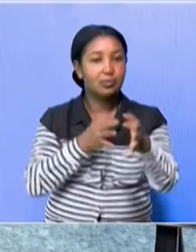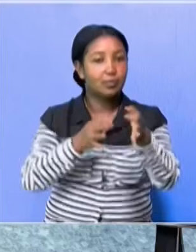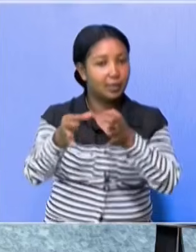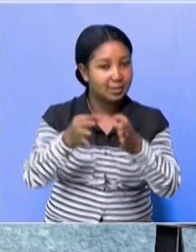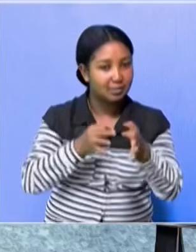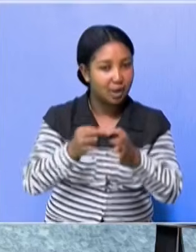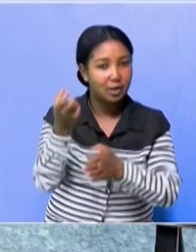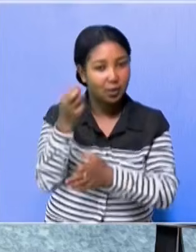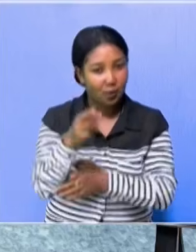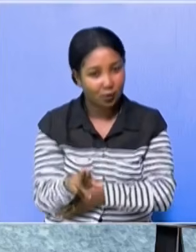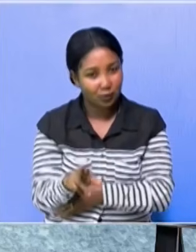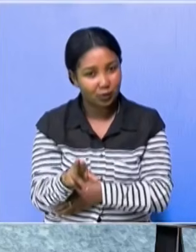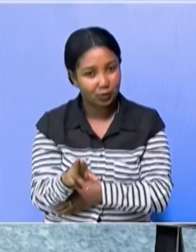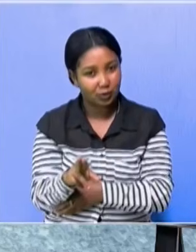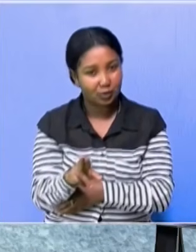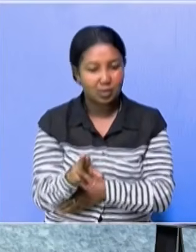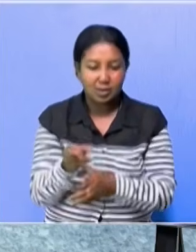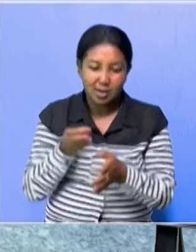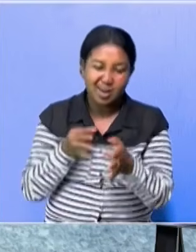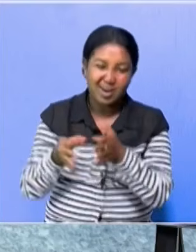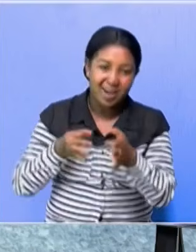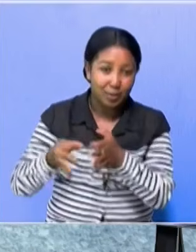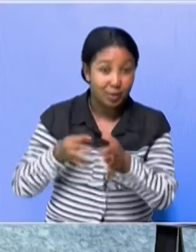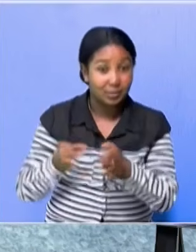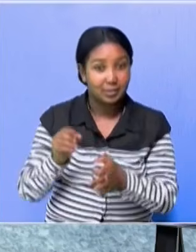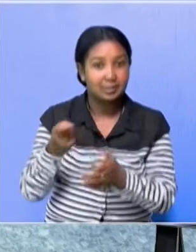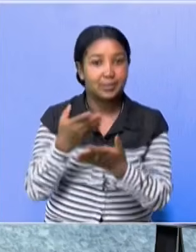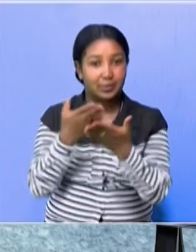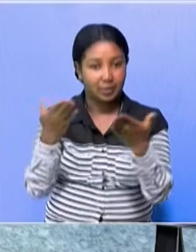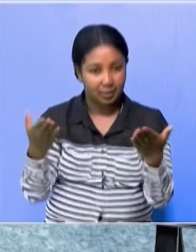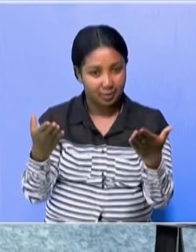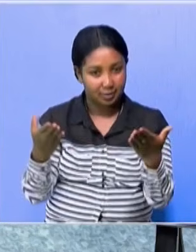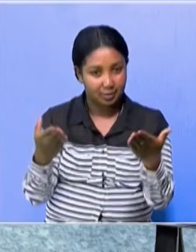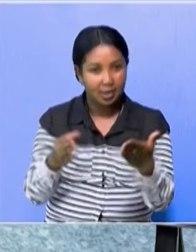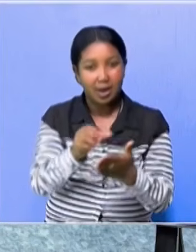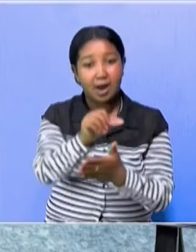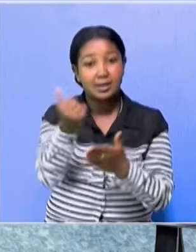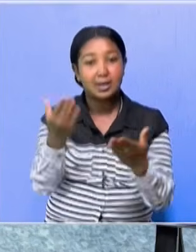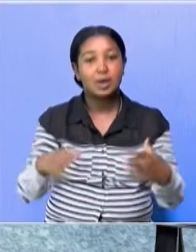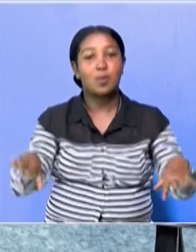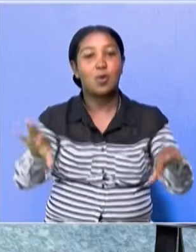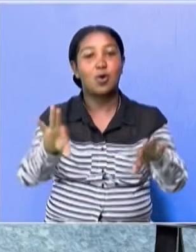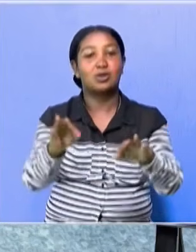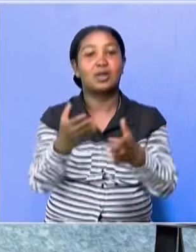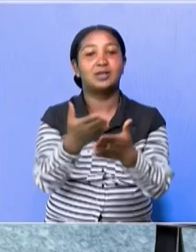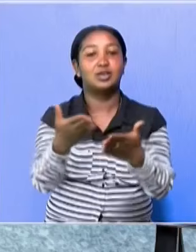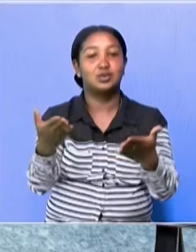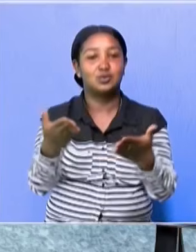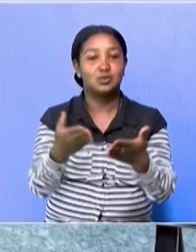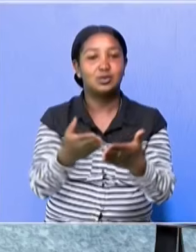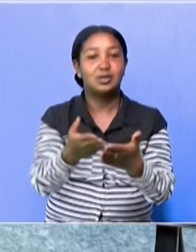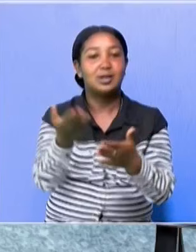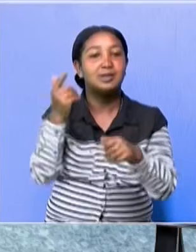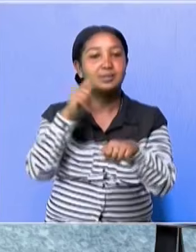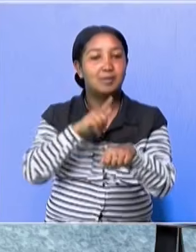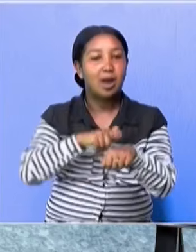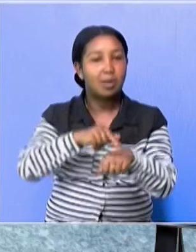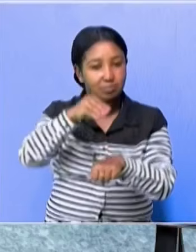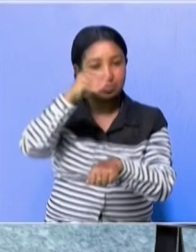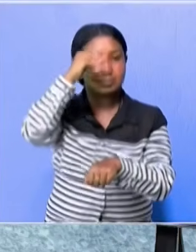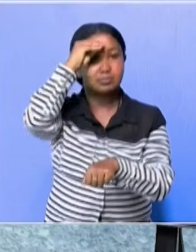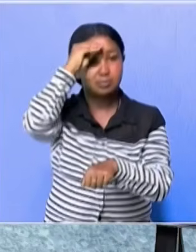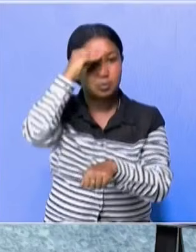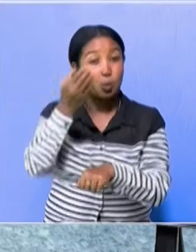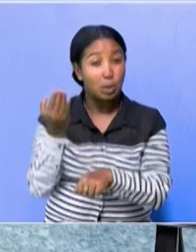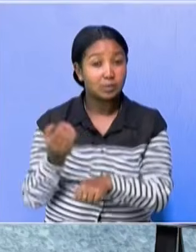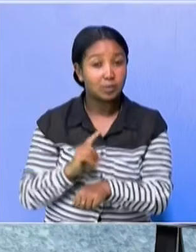explaining or elaborating something. Another important issue that we have seen in that topic was